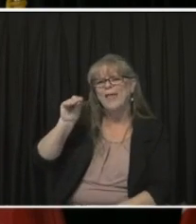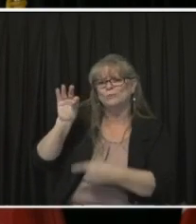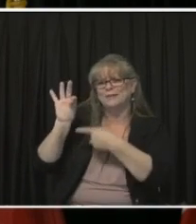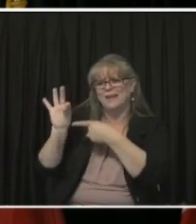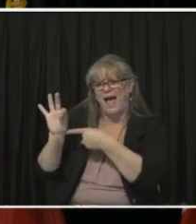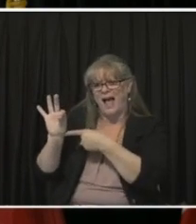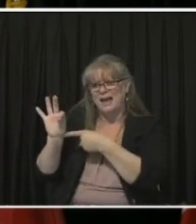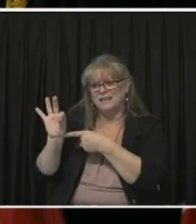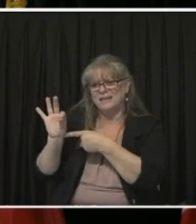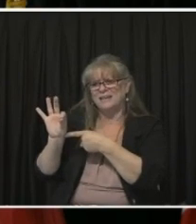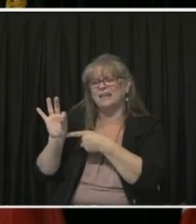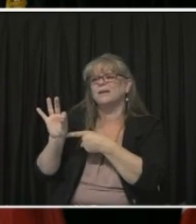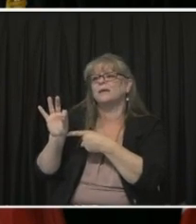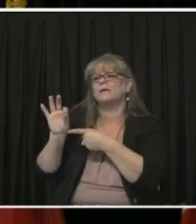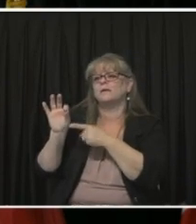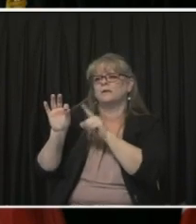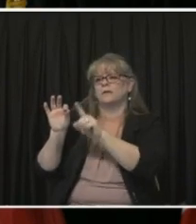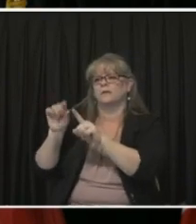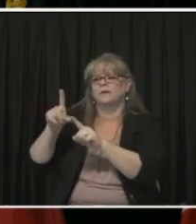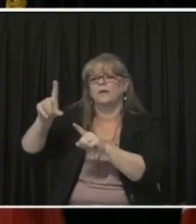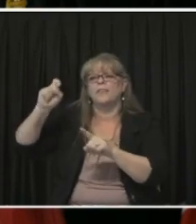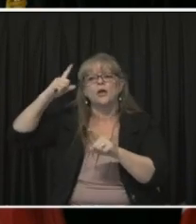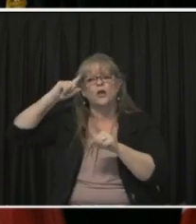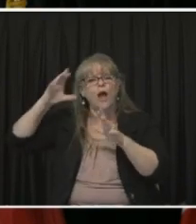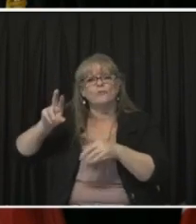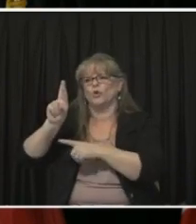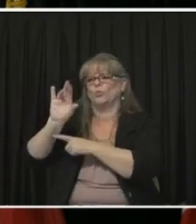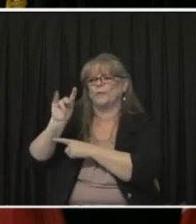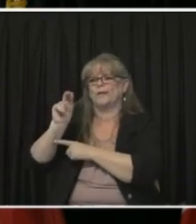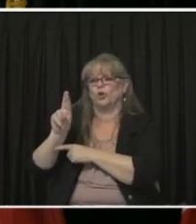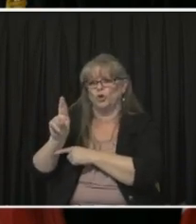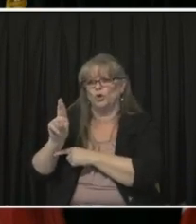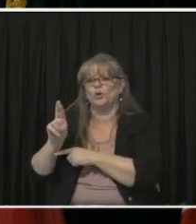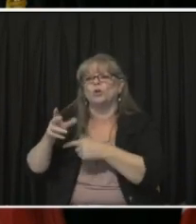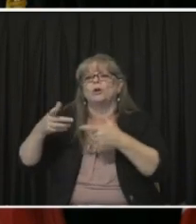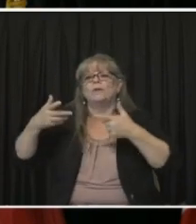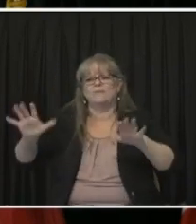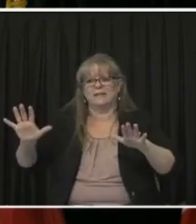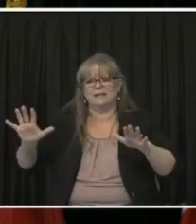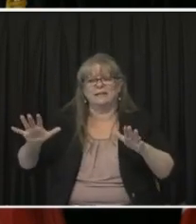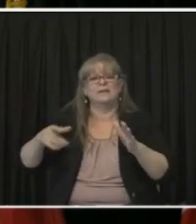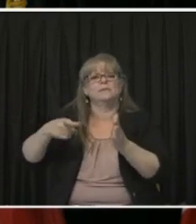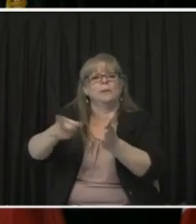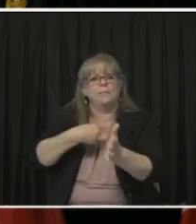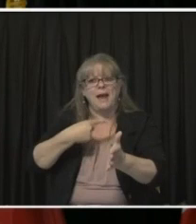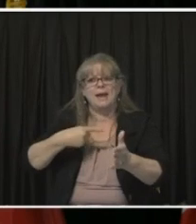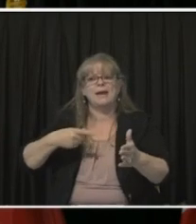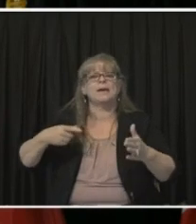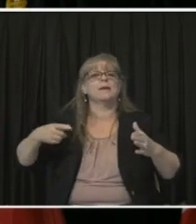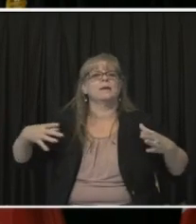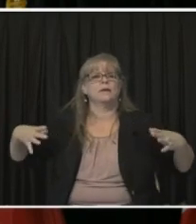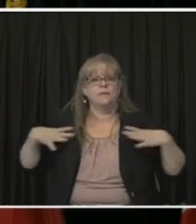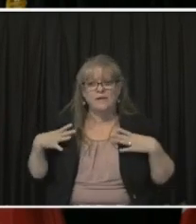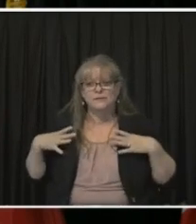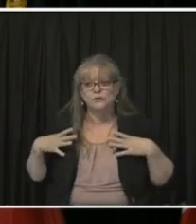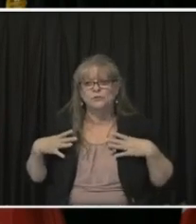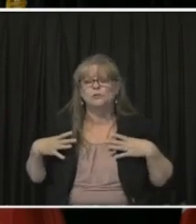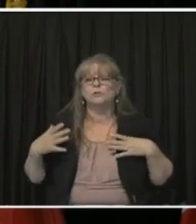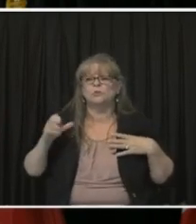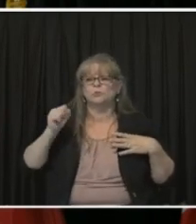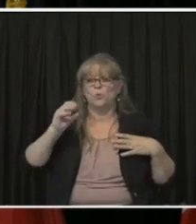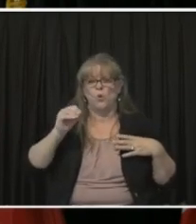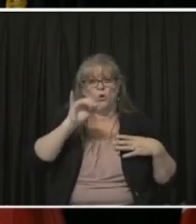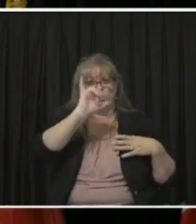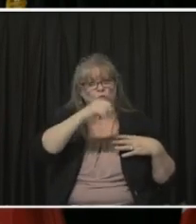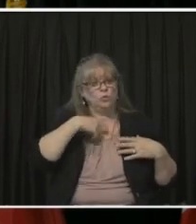to take 4 unpaid furlough days through the last 4 months of that year. Are you considering anything similar? Are you